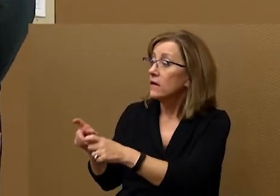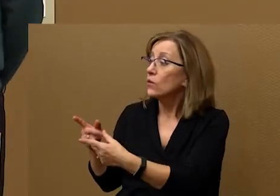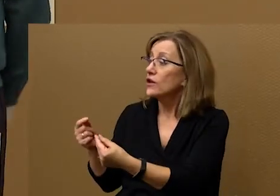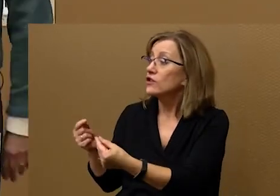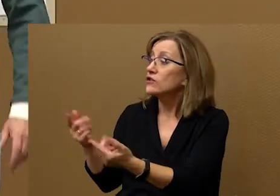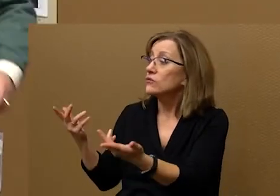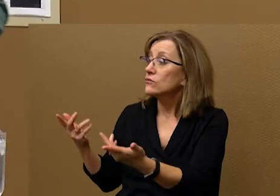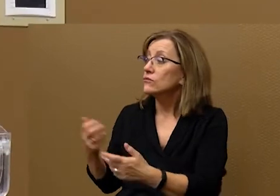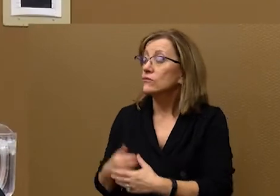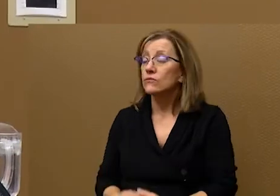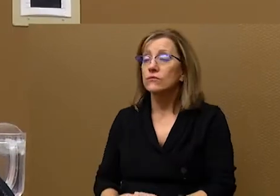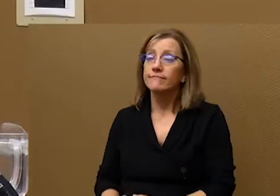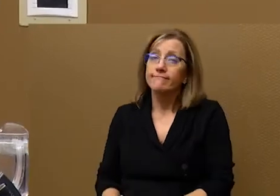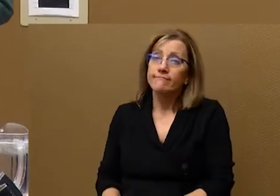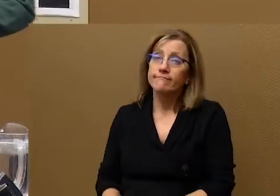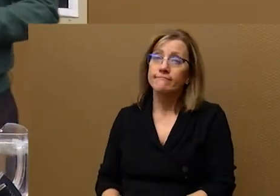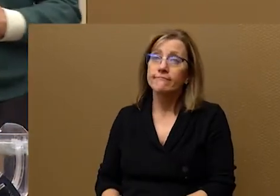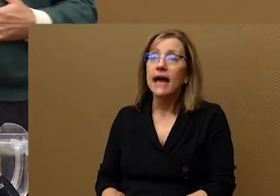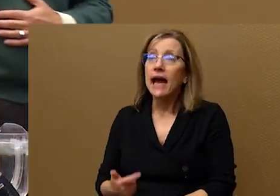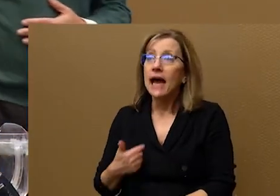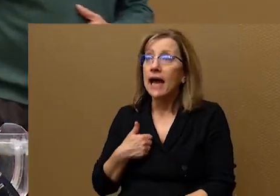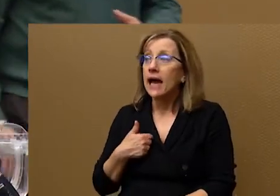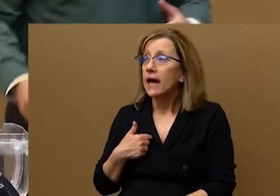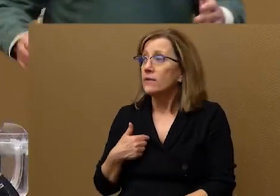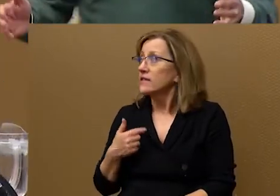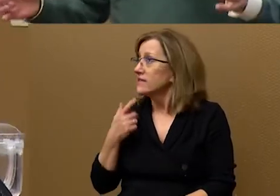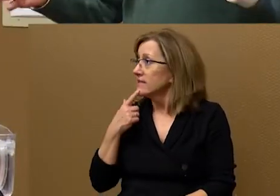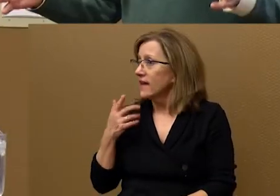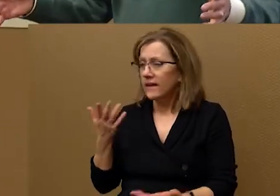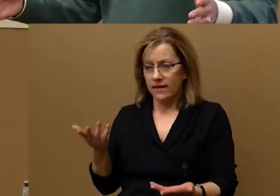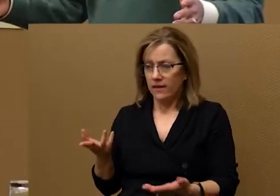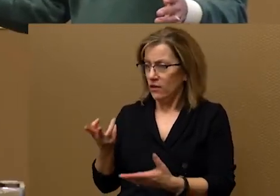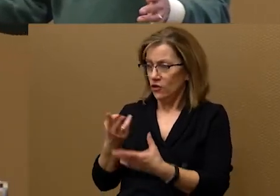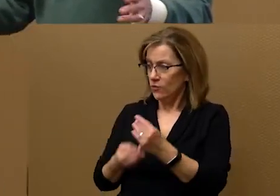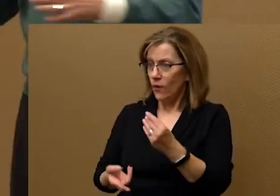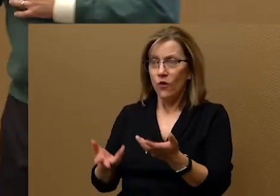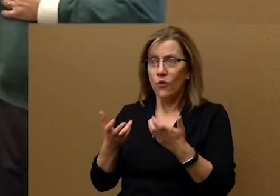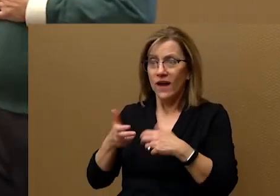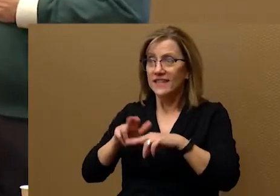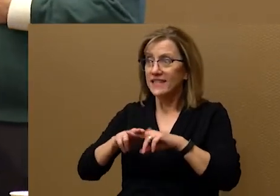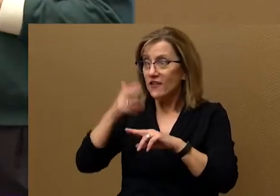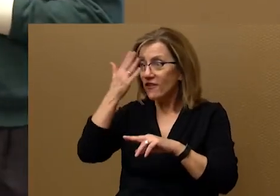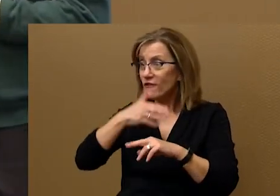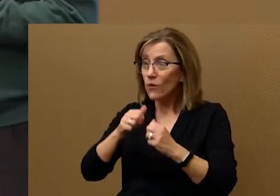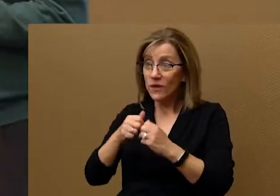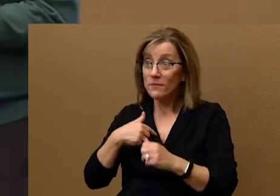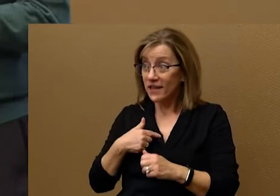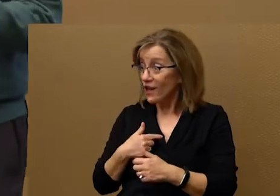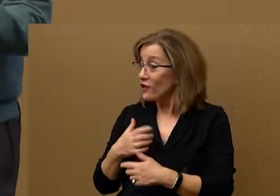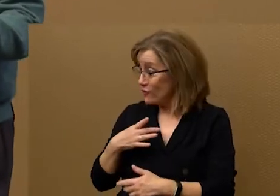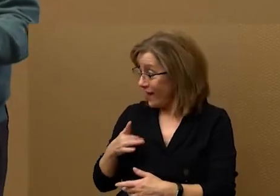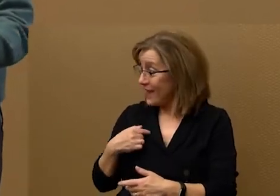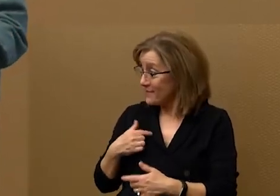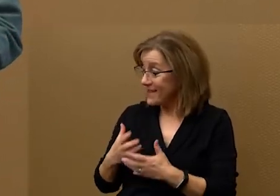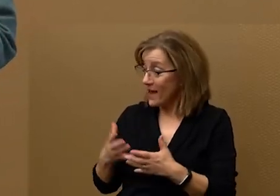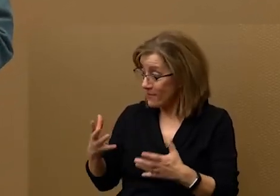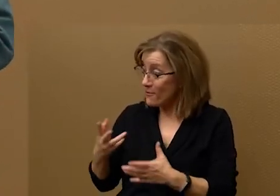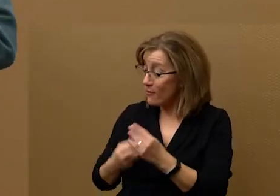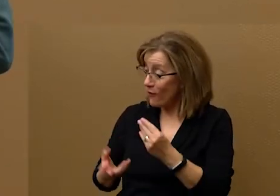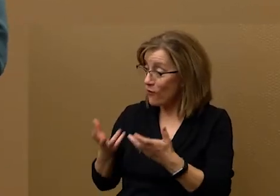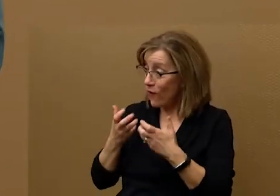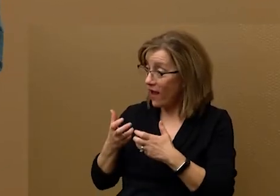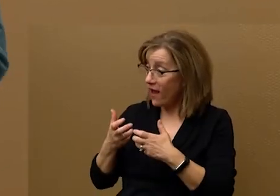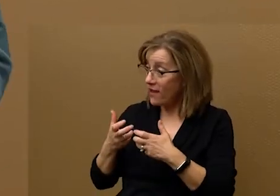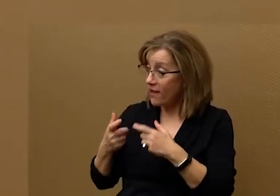So I would even take that a step further. I'd say, you both want to sit in the front seat. Is it me? Do you like me that much? You both want to sit in the front